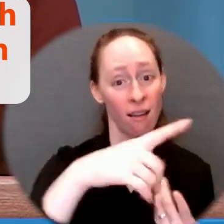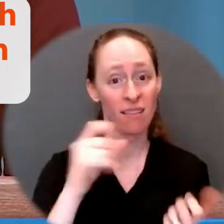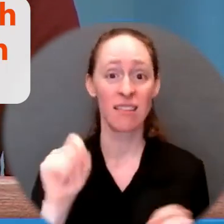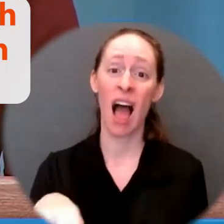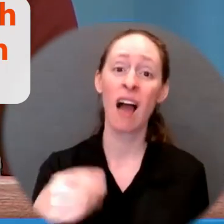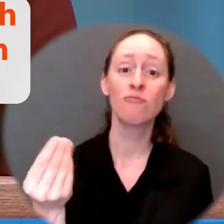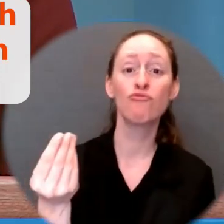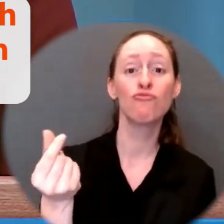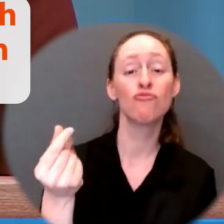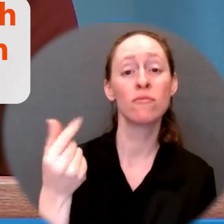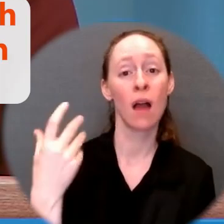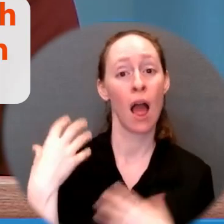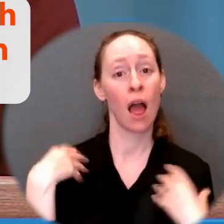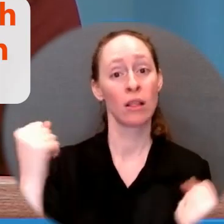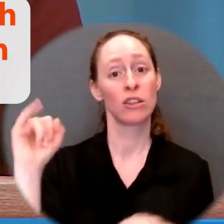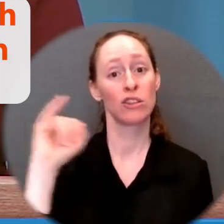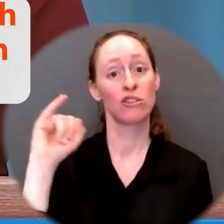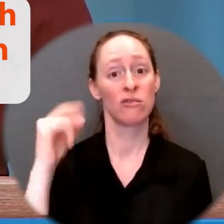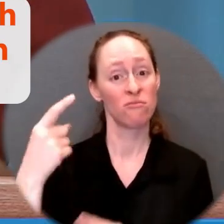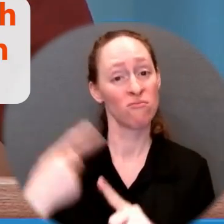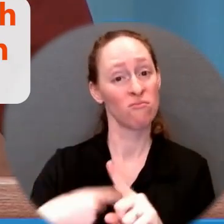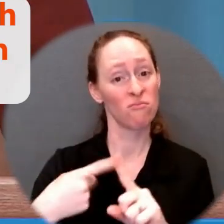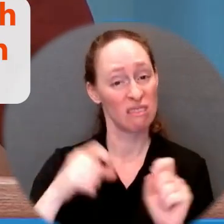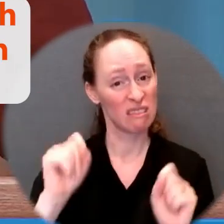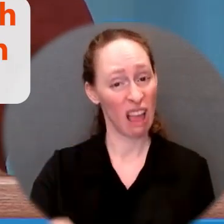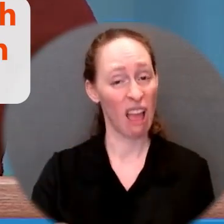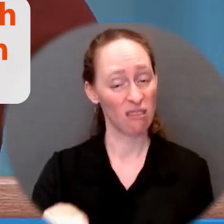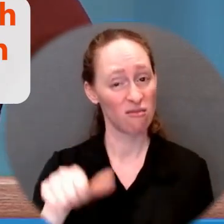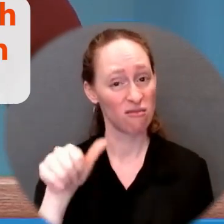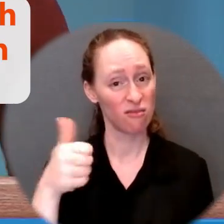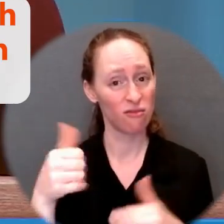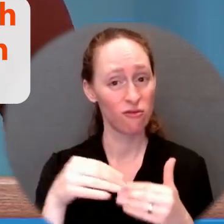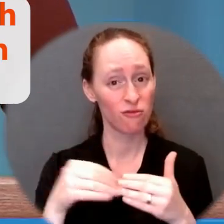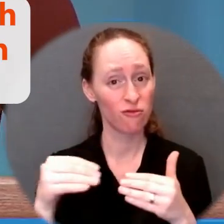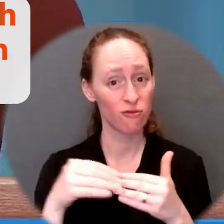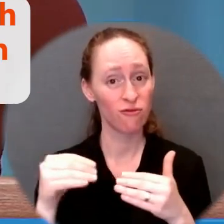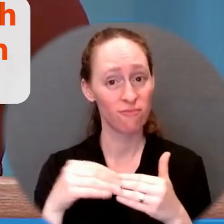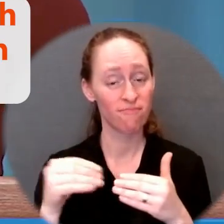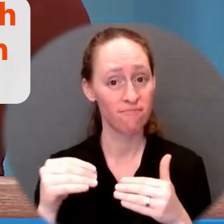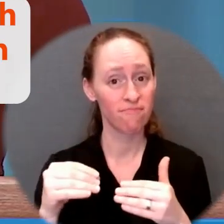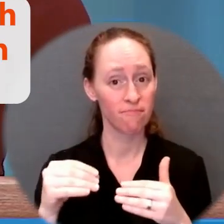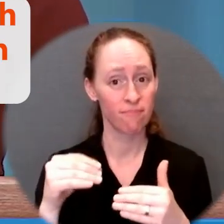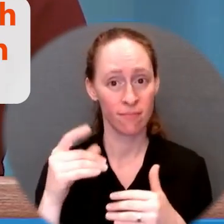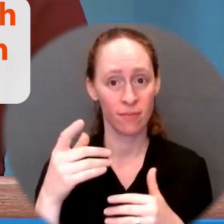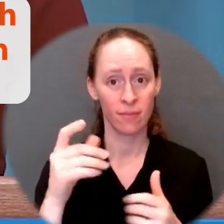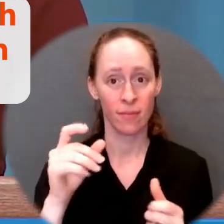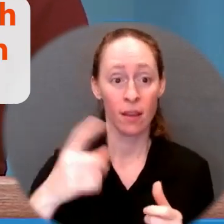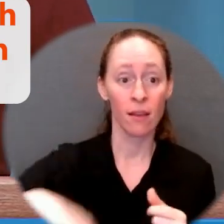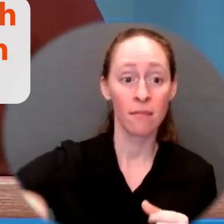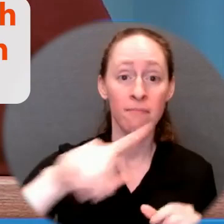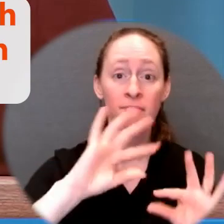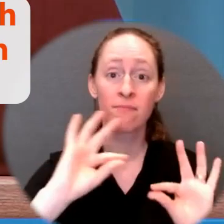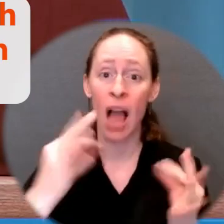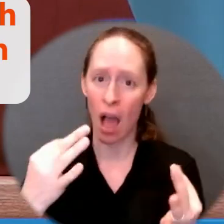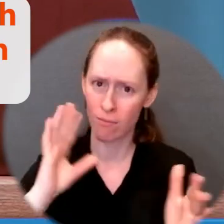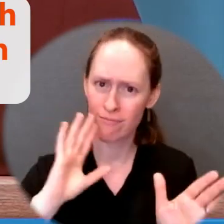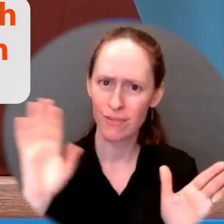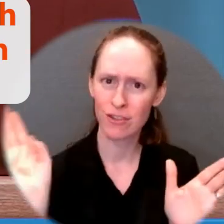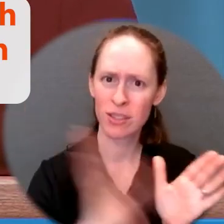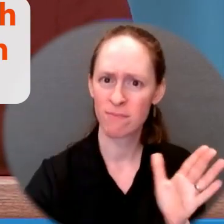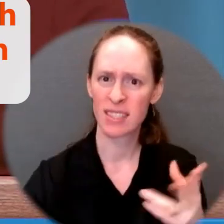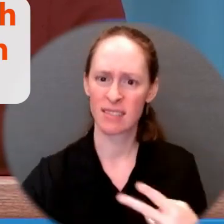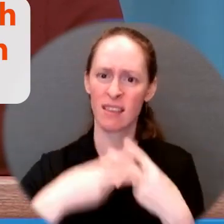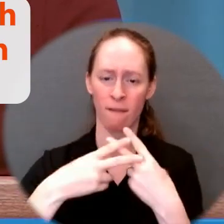million Americans will continue to save an average of $800 a year on coverage. Open enrollment continues